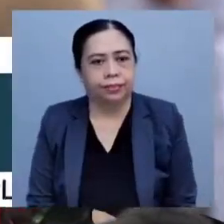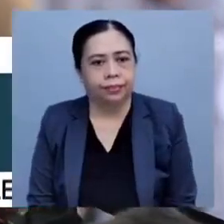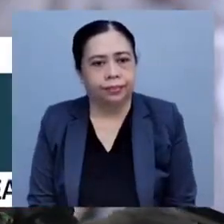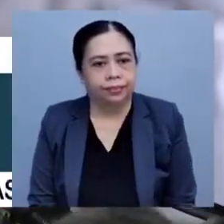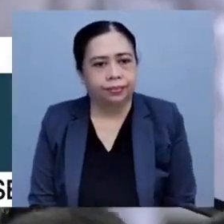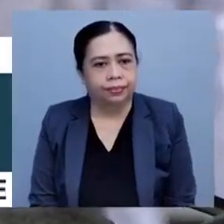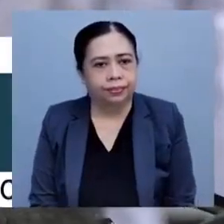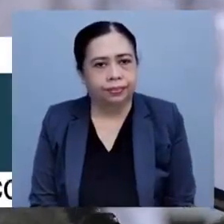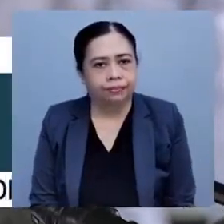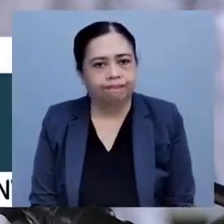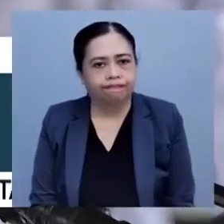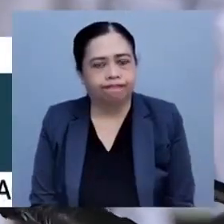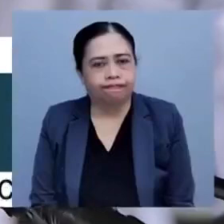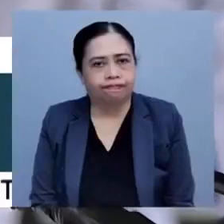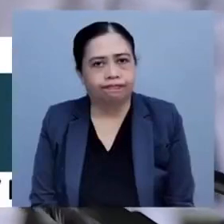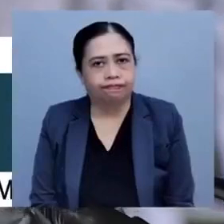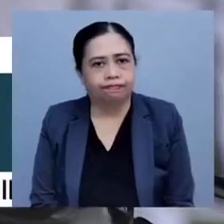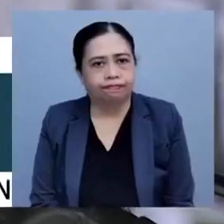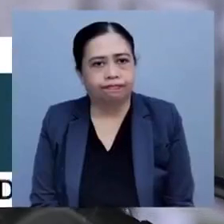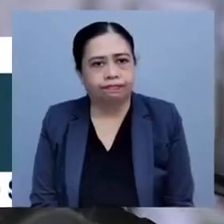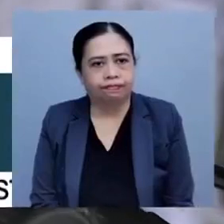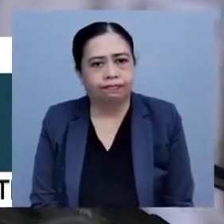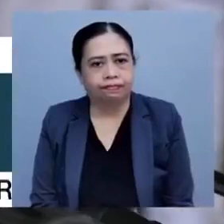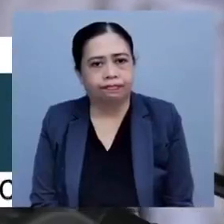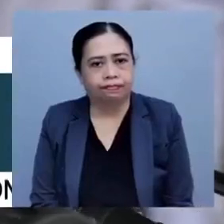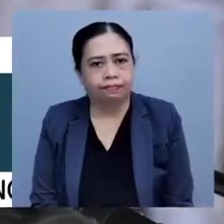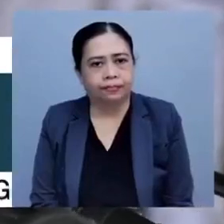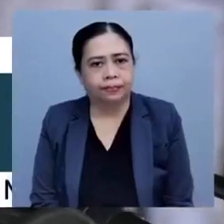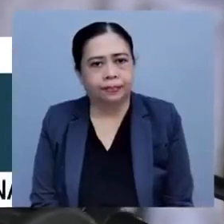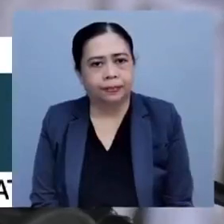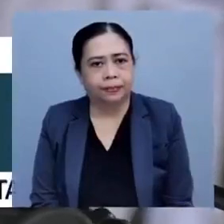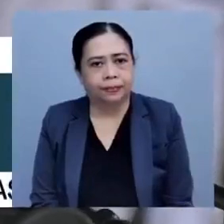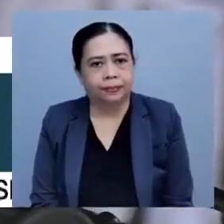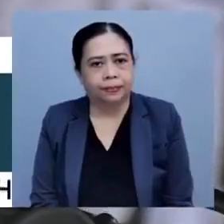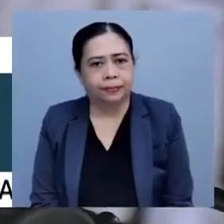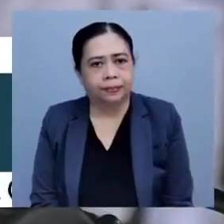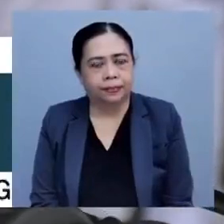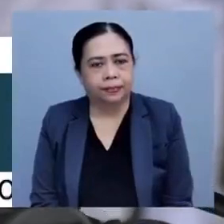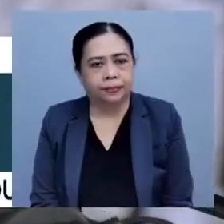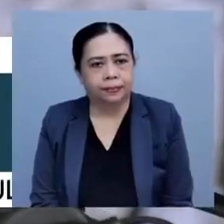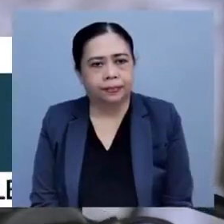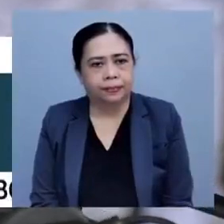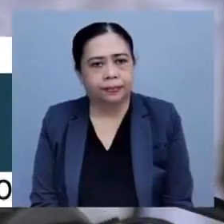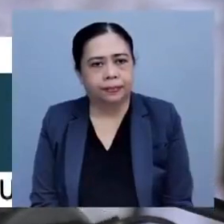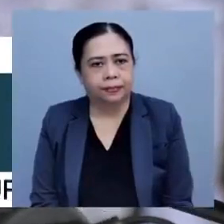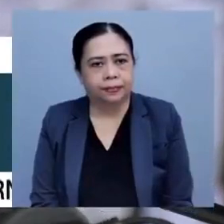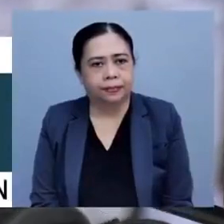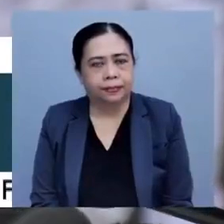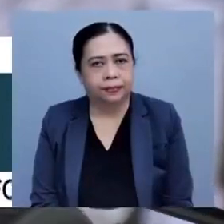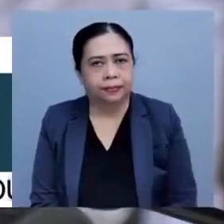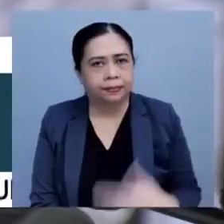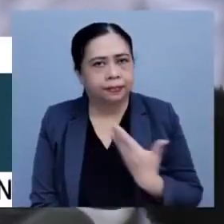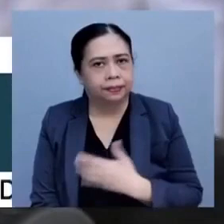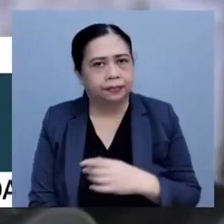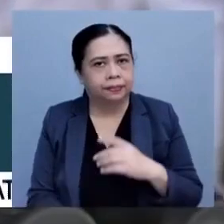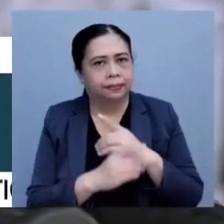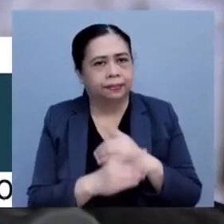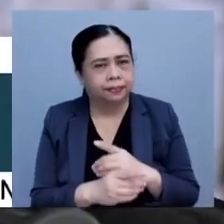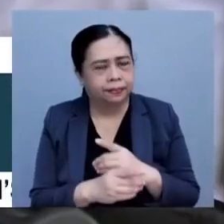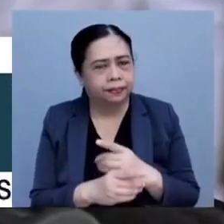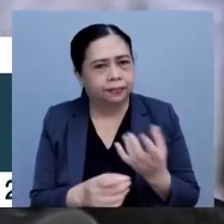International Tribunal speaks for itself, and the ruling upheld the sovereign rights of the